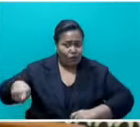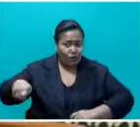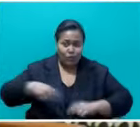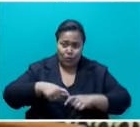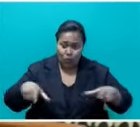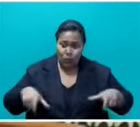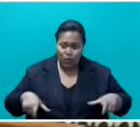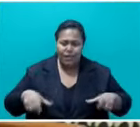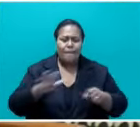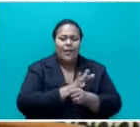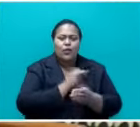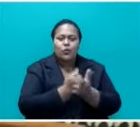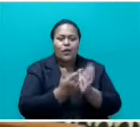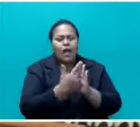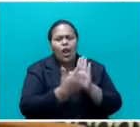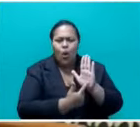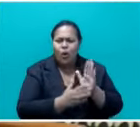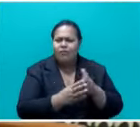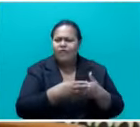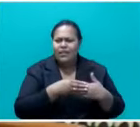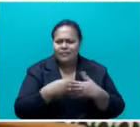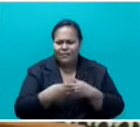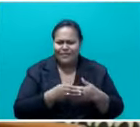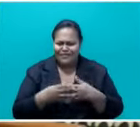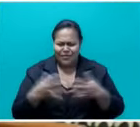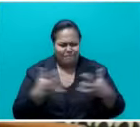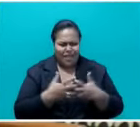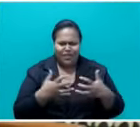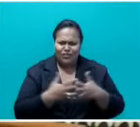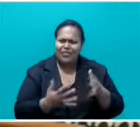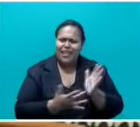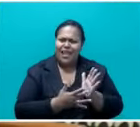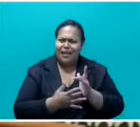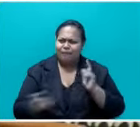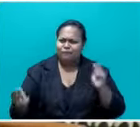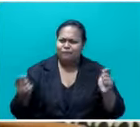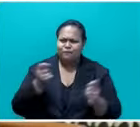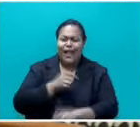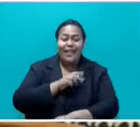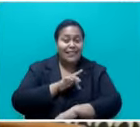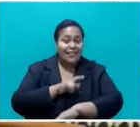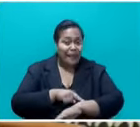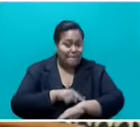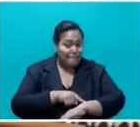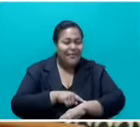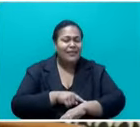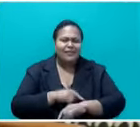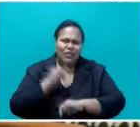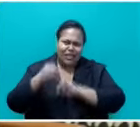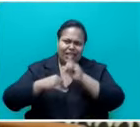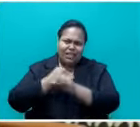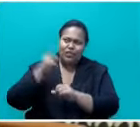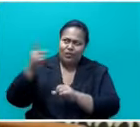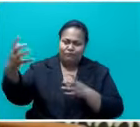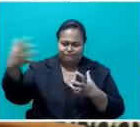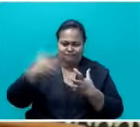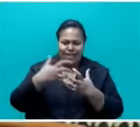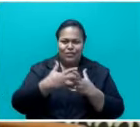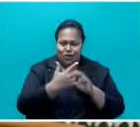ensuring laws are flexible with technological advancements, changing demographics and or international norms.